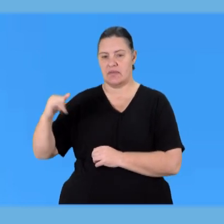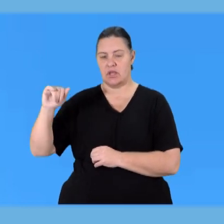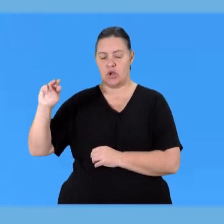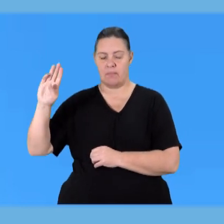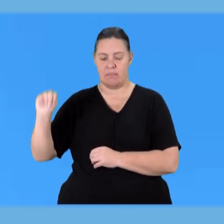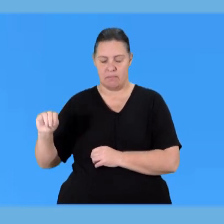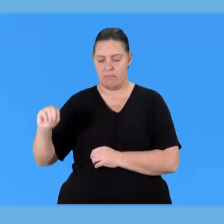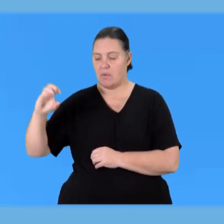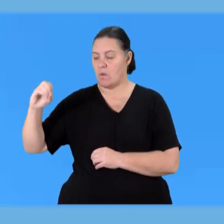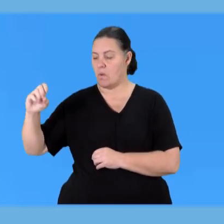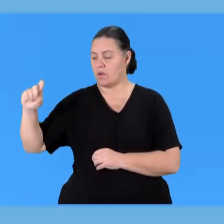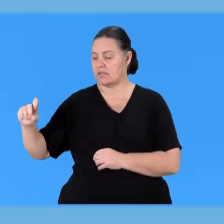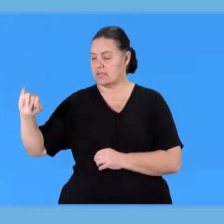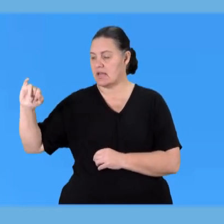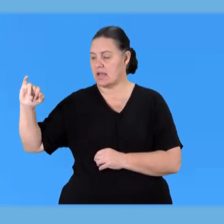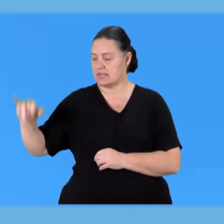lithium